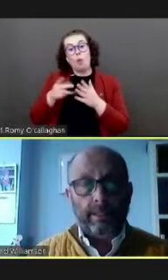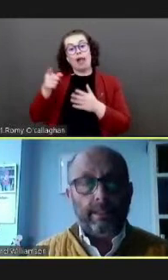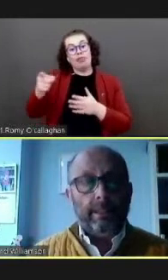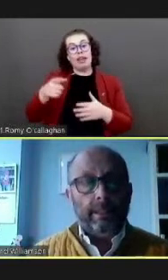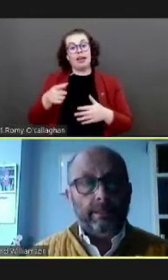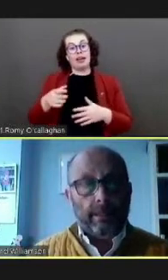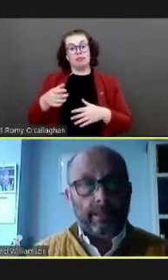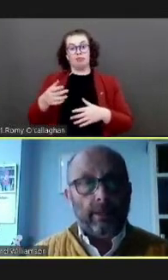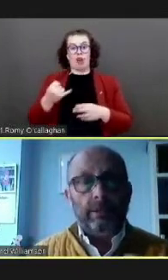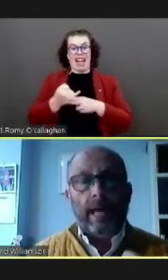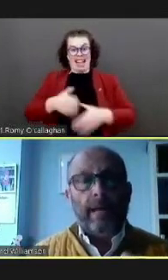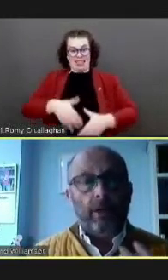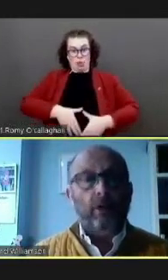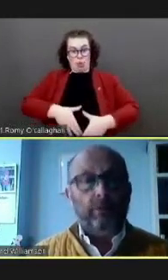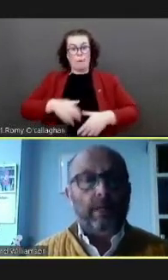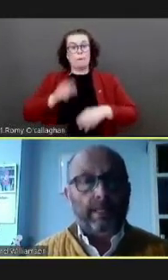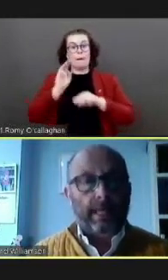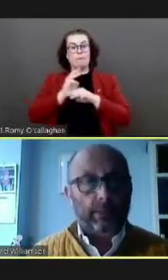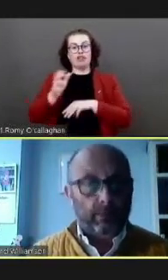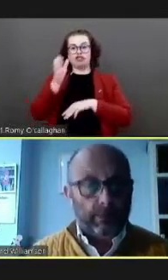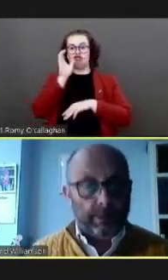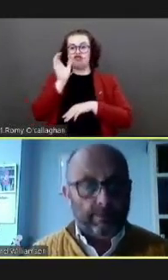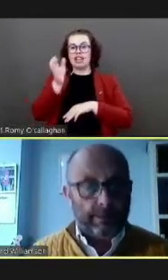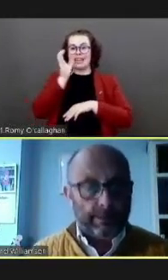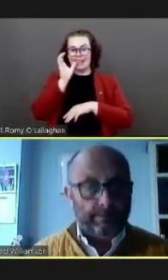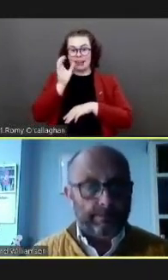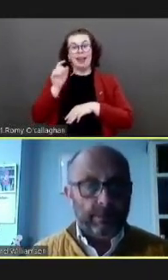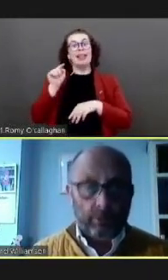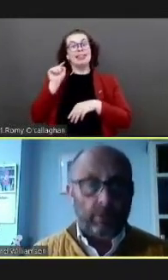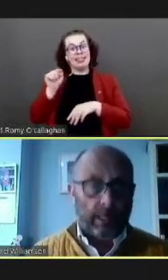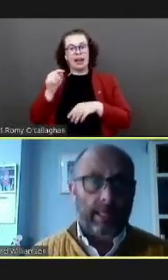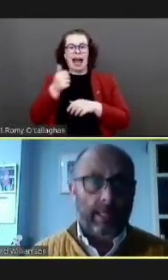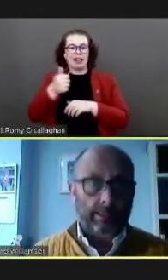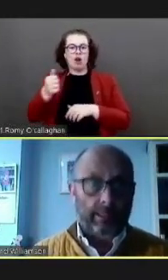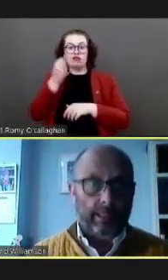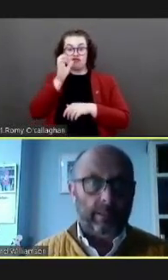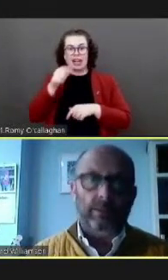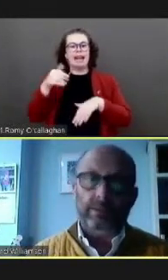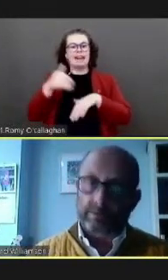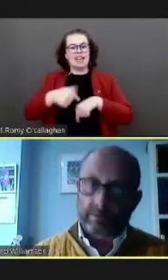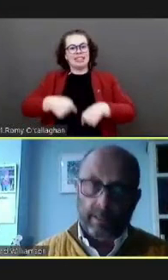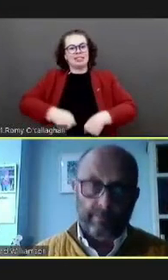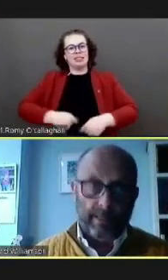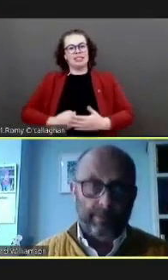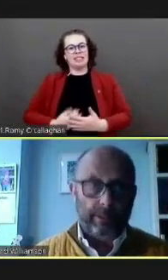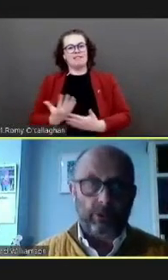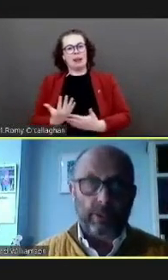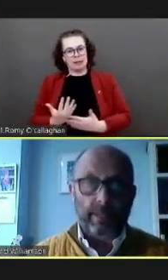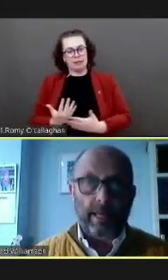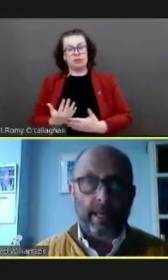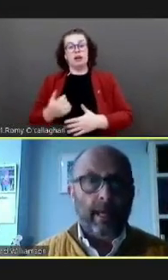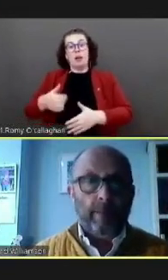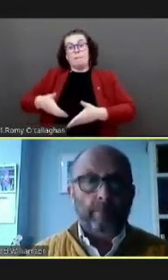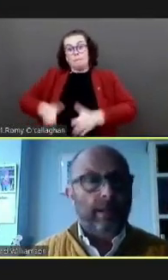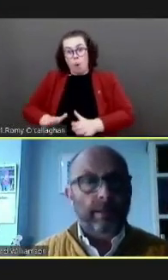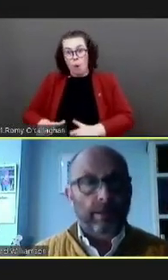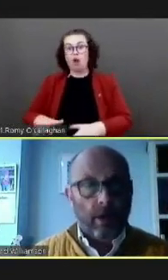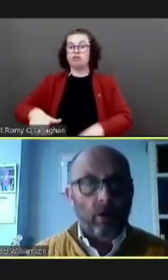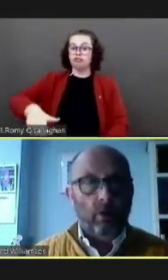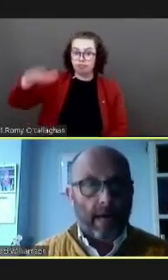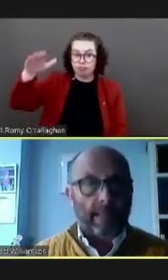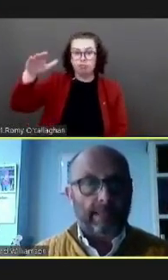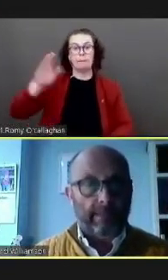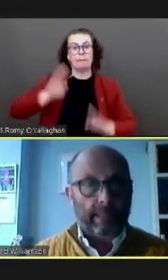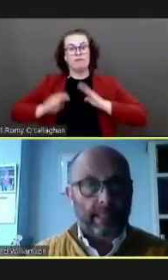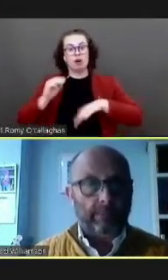fully diagnosed and no full engagement with services. So clearly diagnosed, I found the history there, but